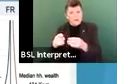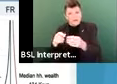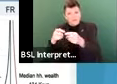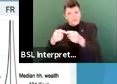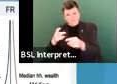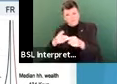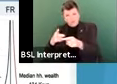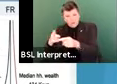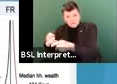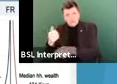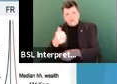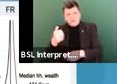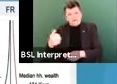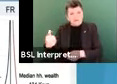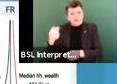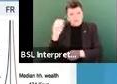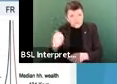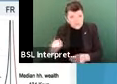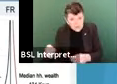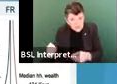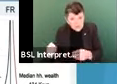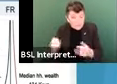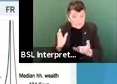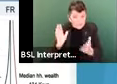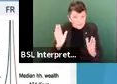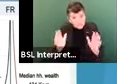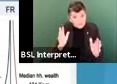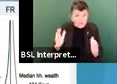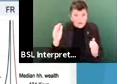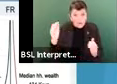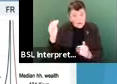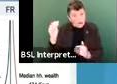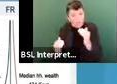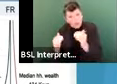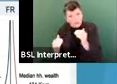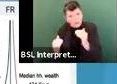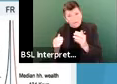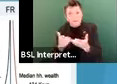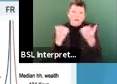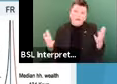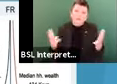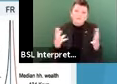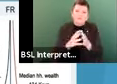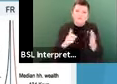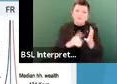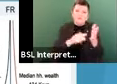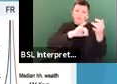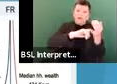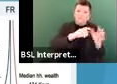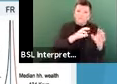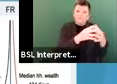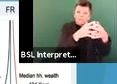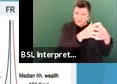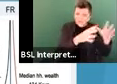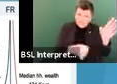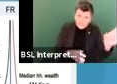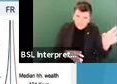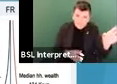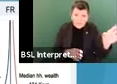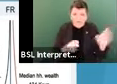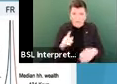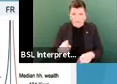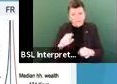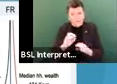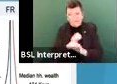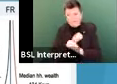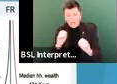66%, that is relatively low compared to the US, what you see is you have no median class, you